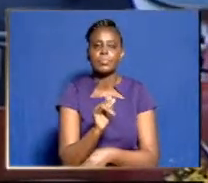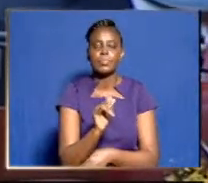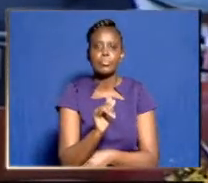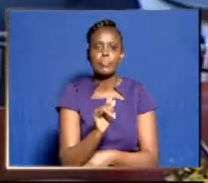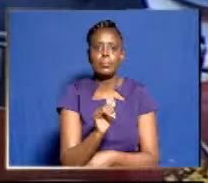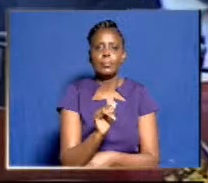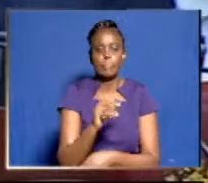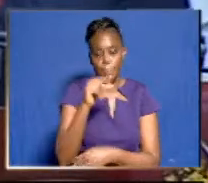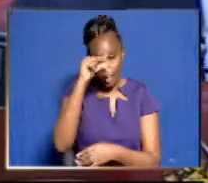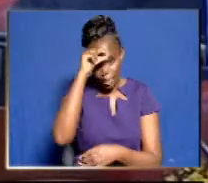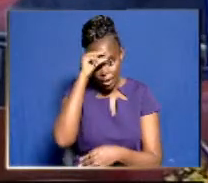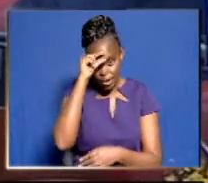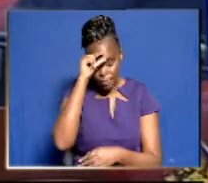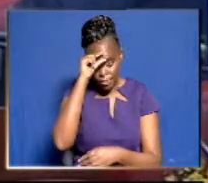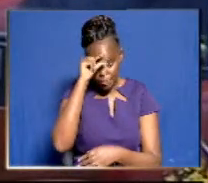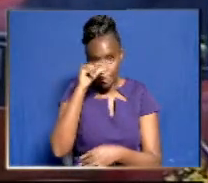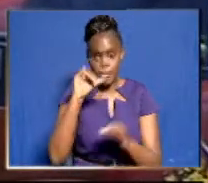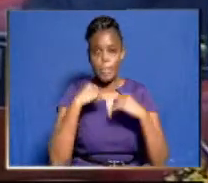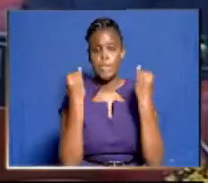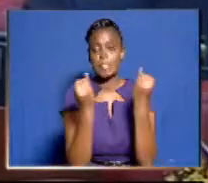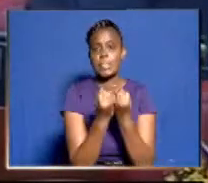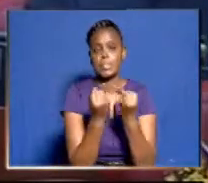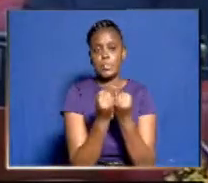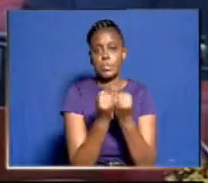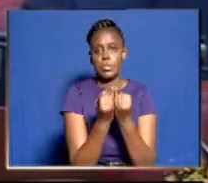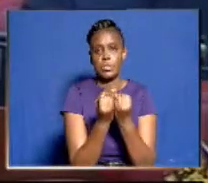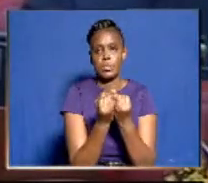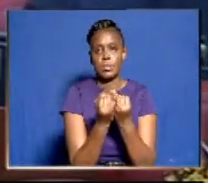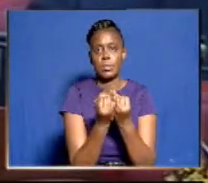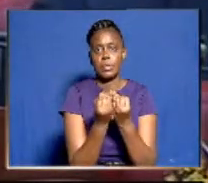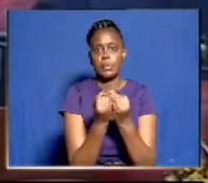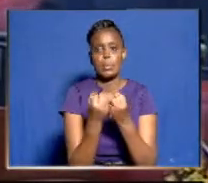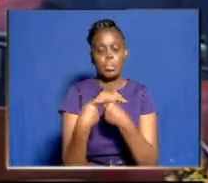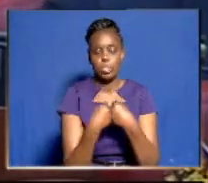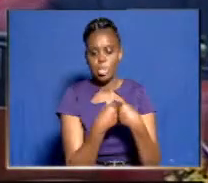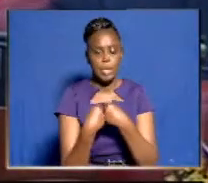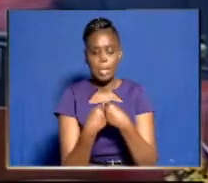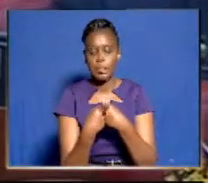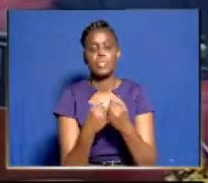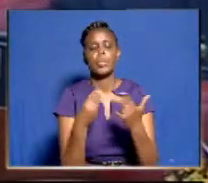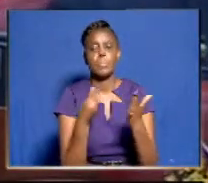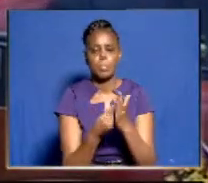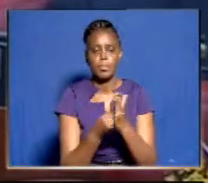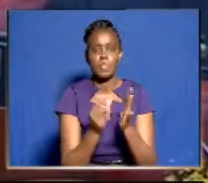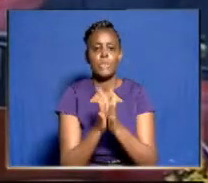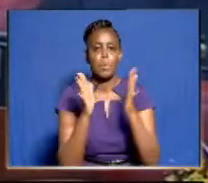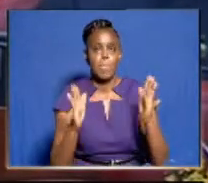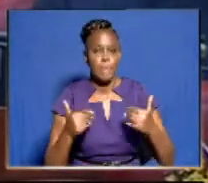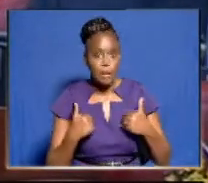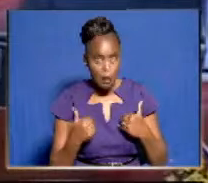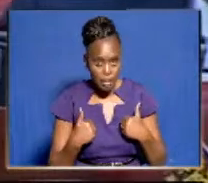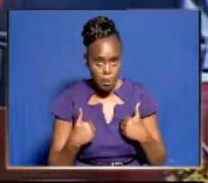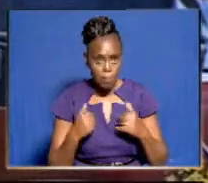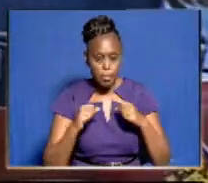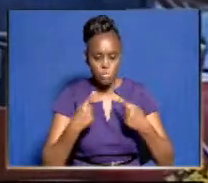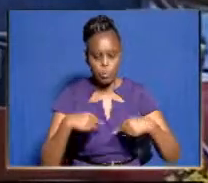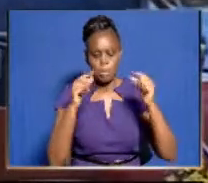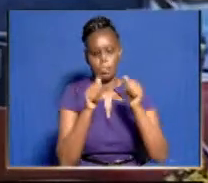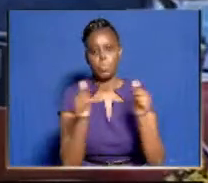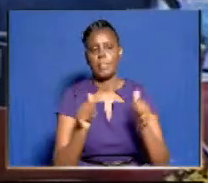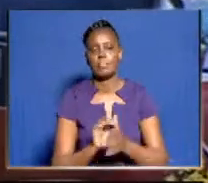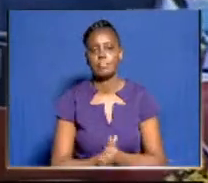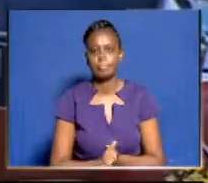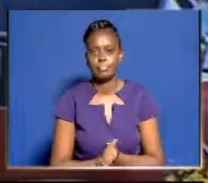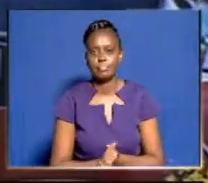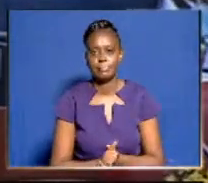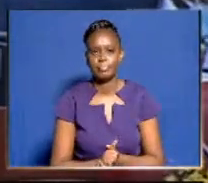the government parastatals, which are the big financial challenge, can at least survive. Honorable Speaker, the